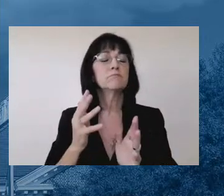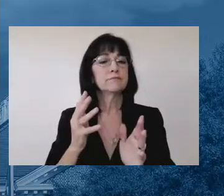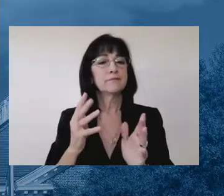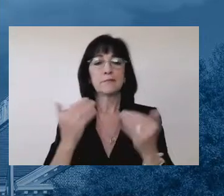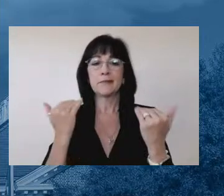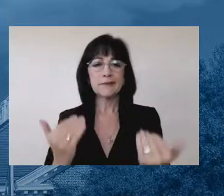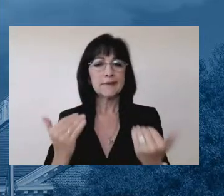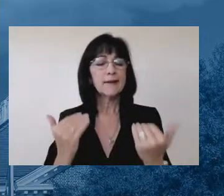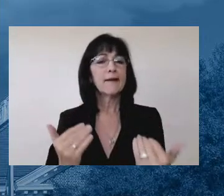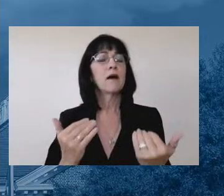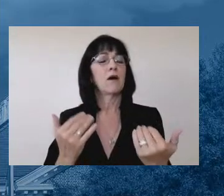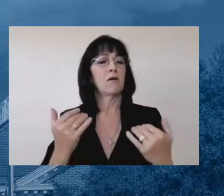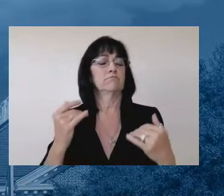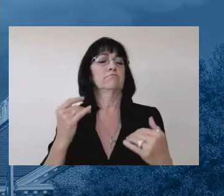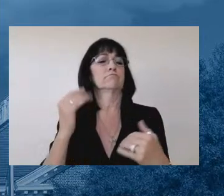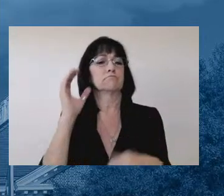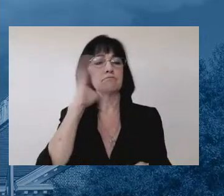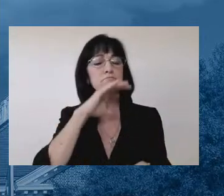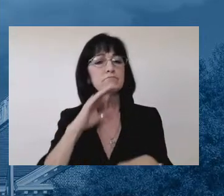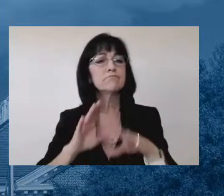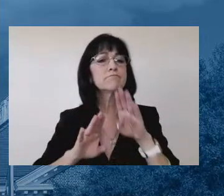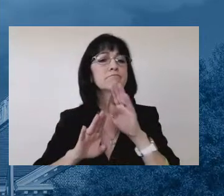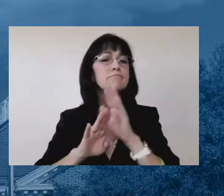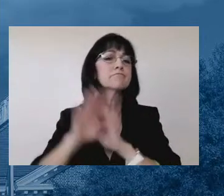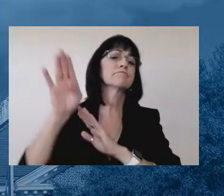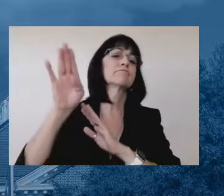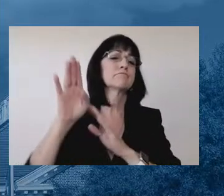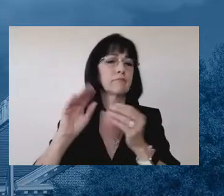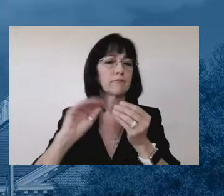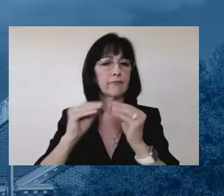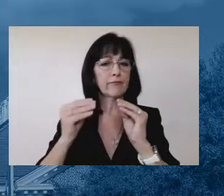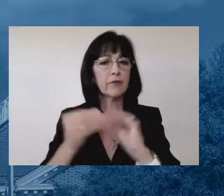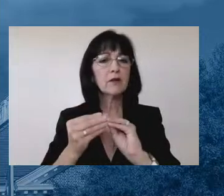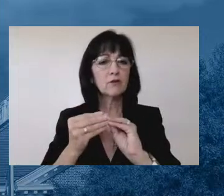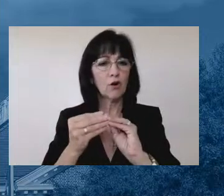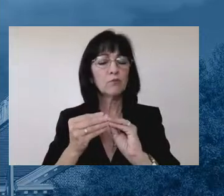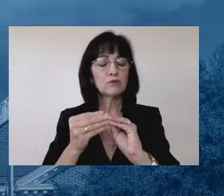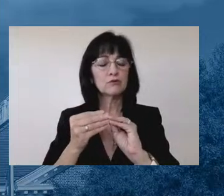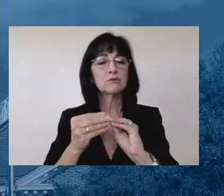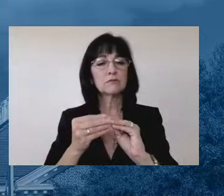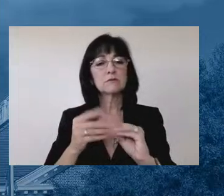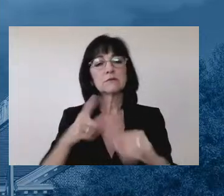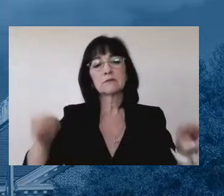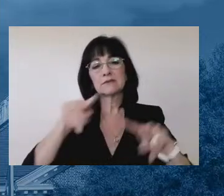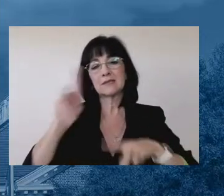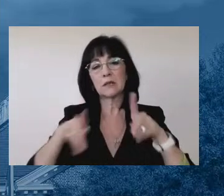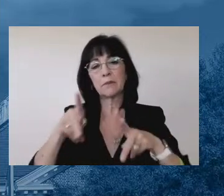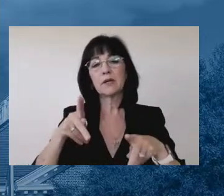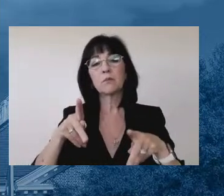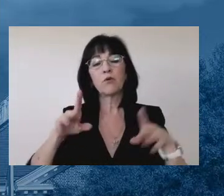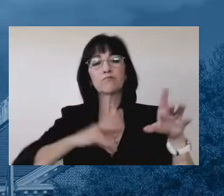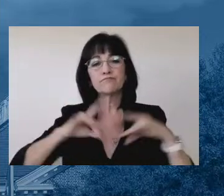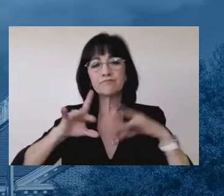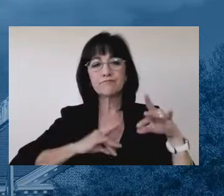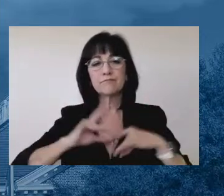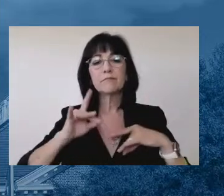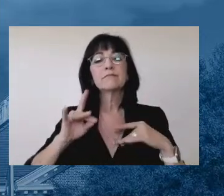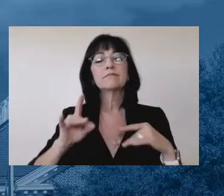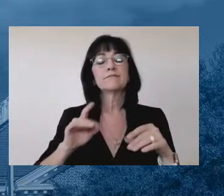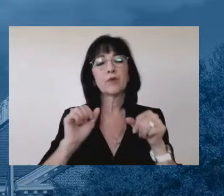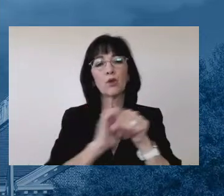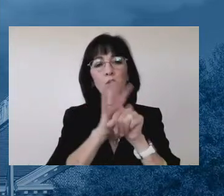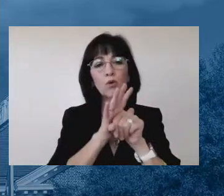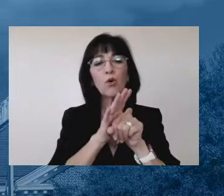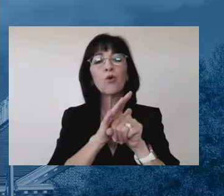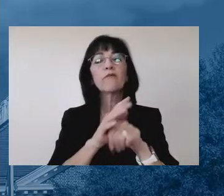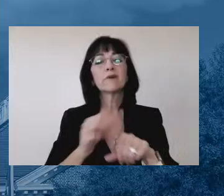state, which we'll talk about today. I'm joined again by Dr. Carol Rattay. Thanks for Dr. Rattay for joining us, and